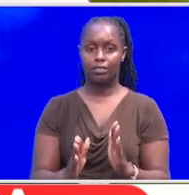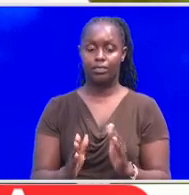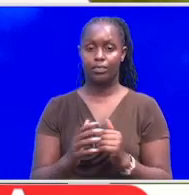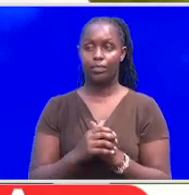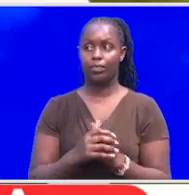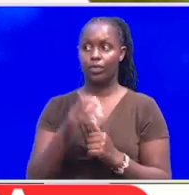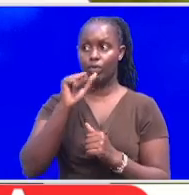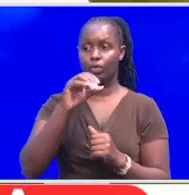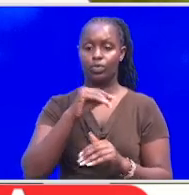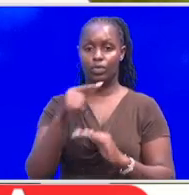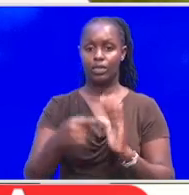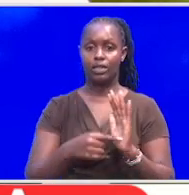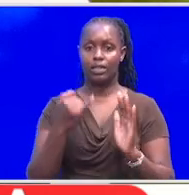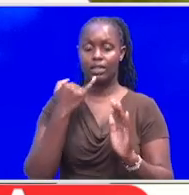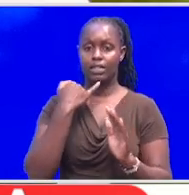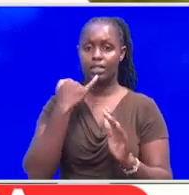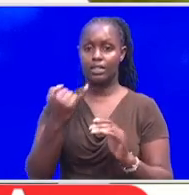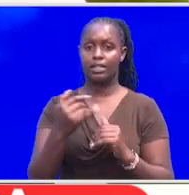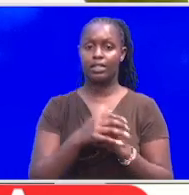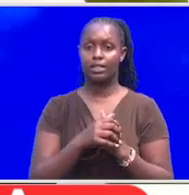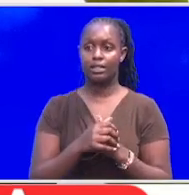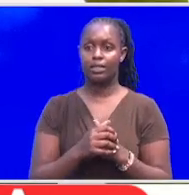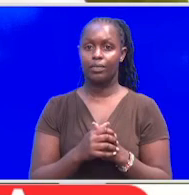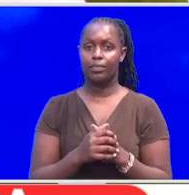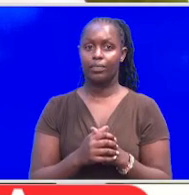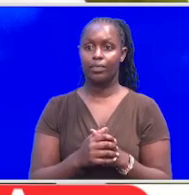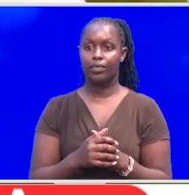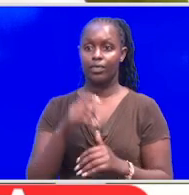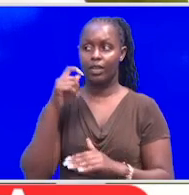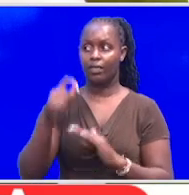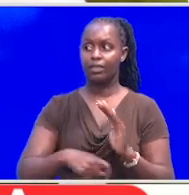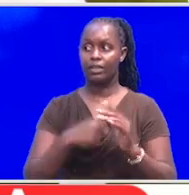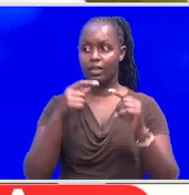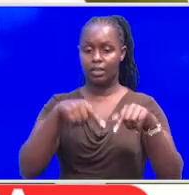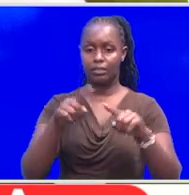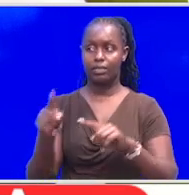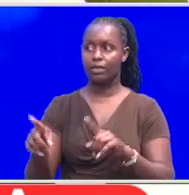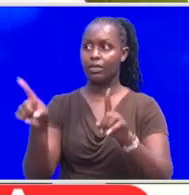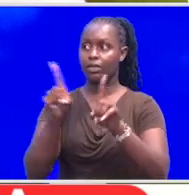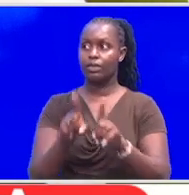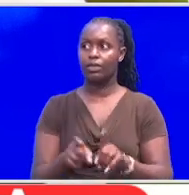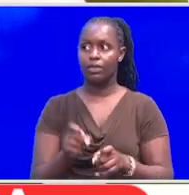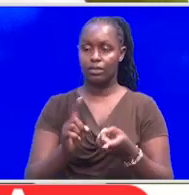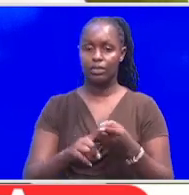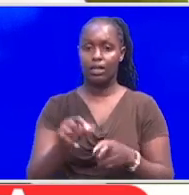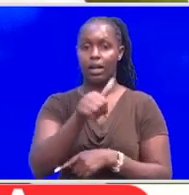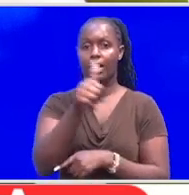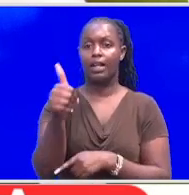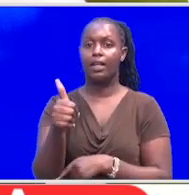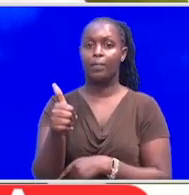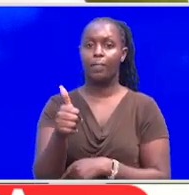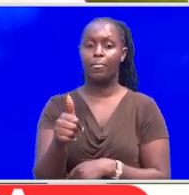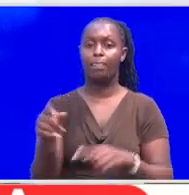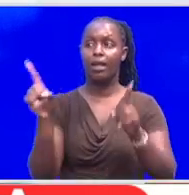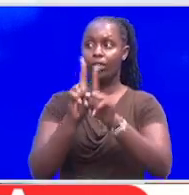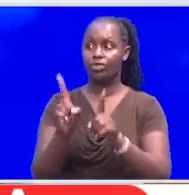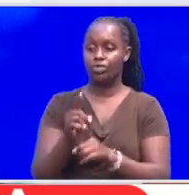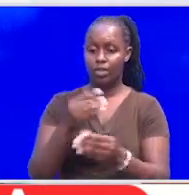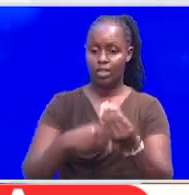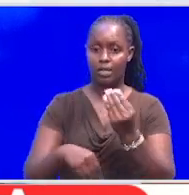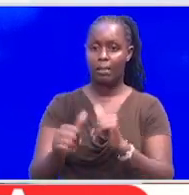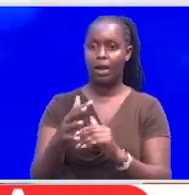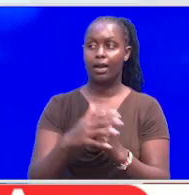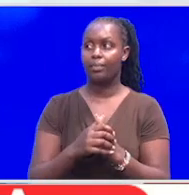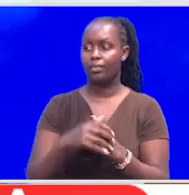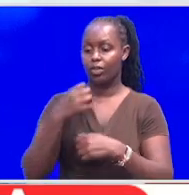So they're still hesitating a lot. I mean, the manufacturing themselves, the manufacturers and other wholesalers, I mean the suppliers. To